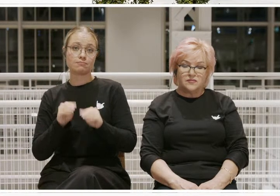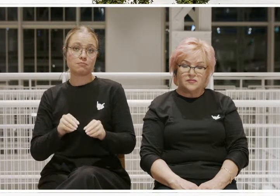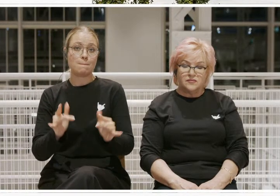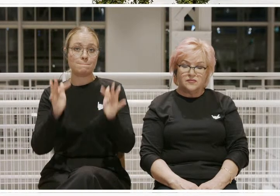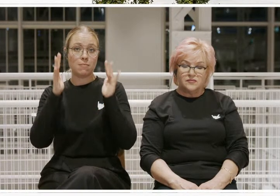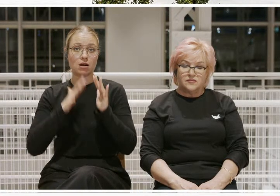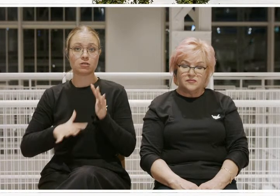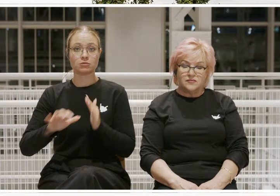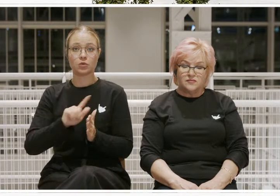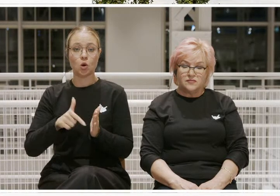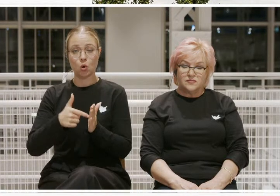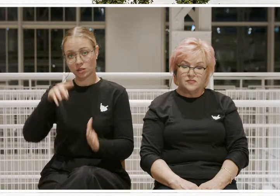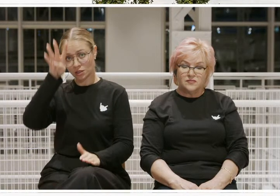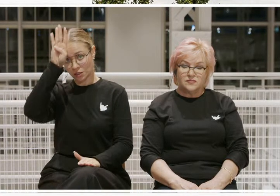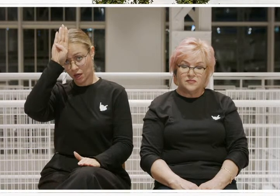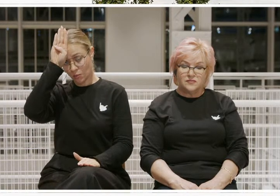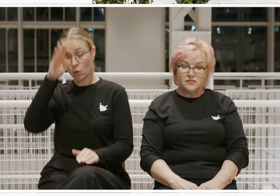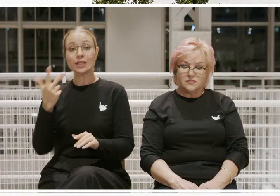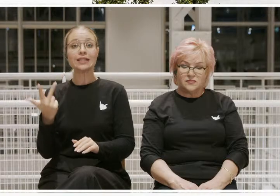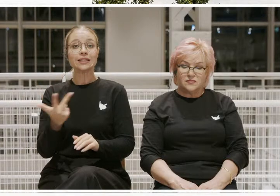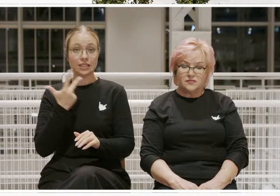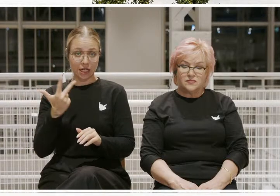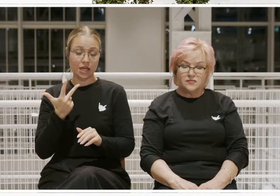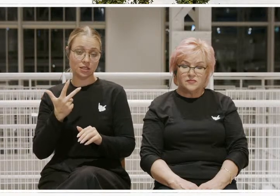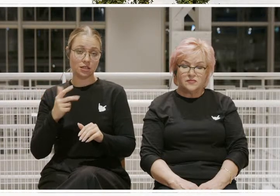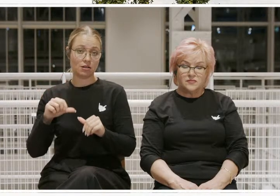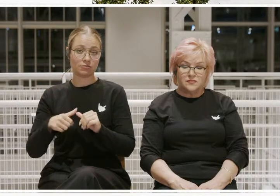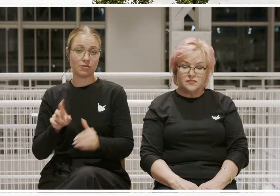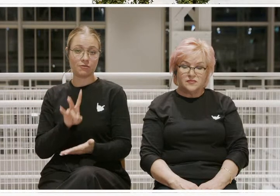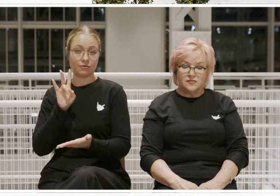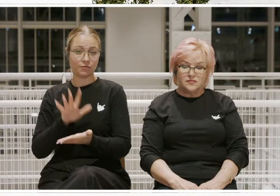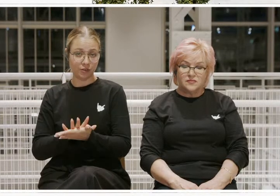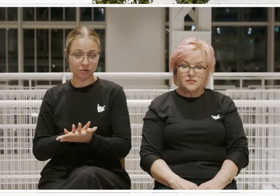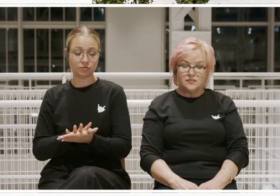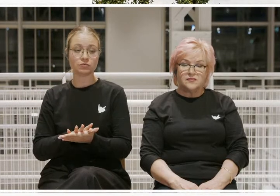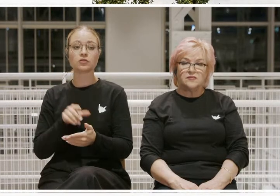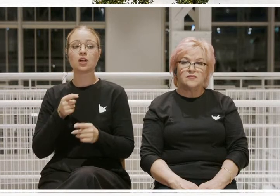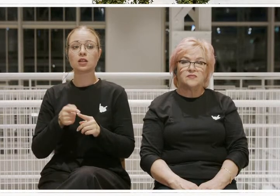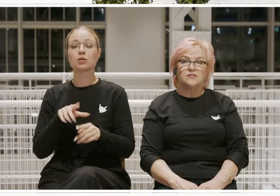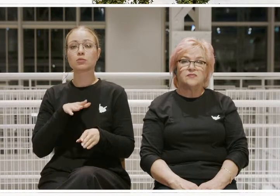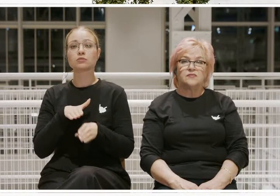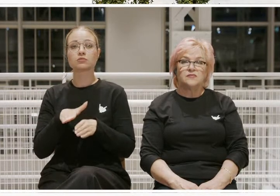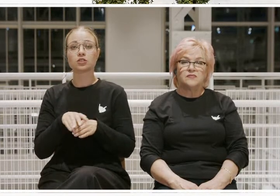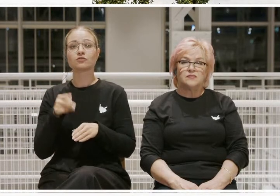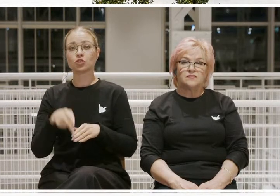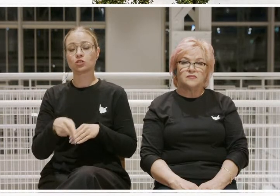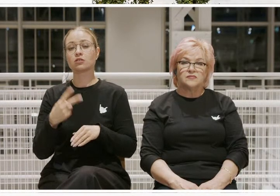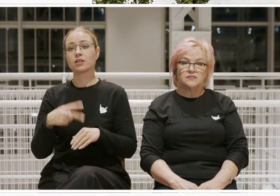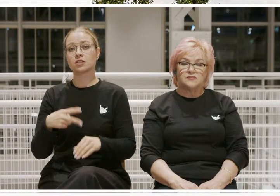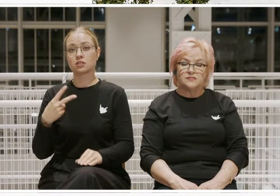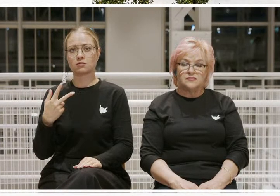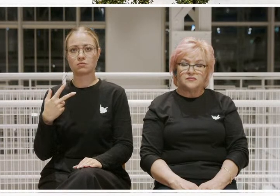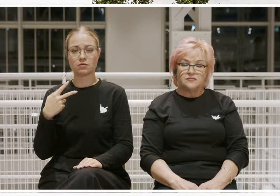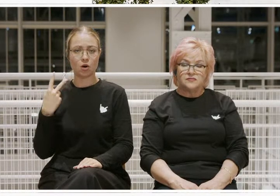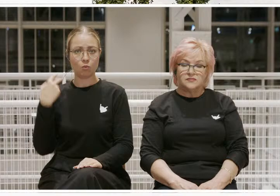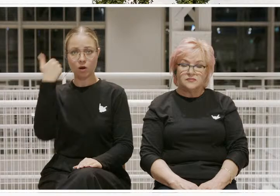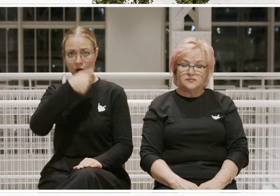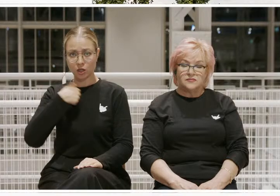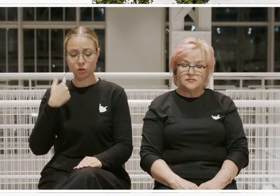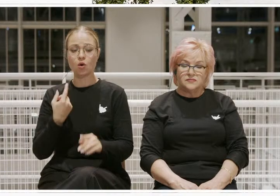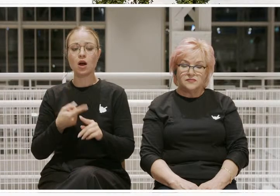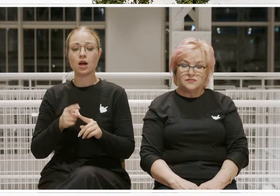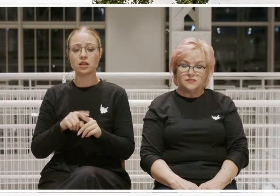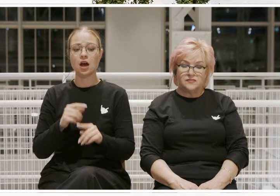work that we installed in 2022 in the scope of the 17th Istanbul Biennial was a work by